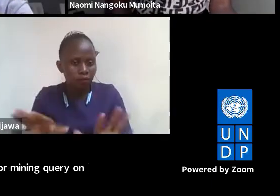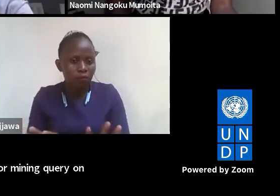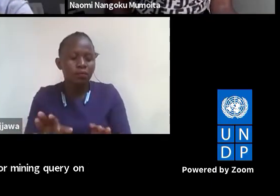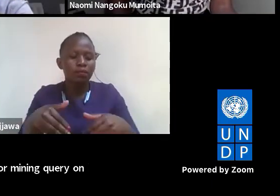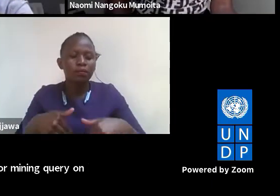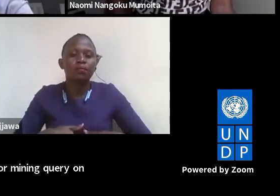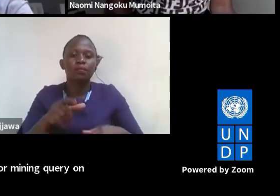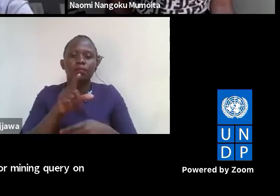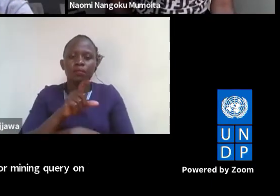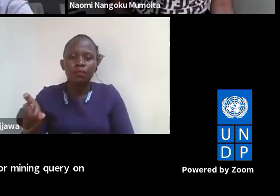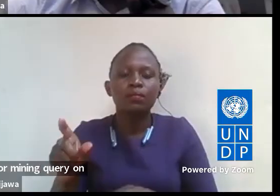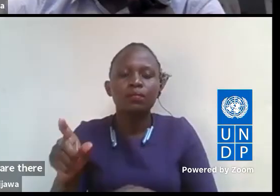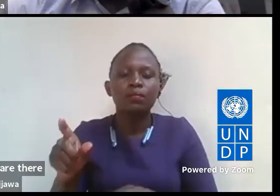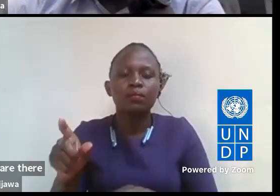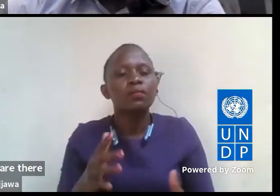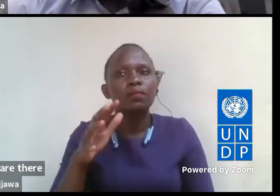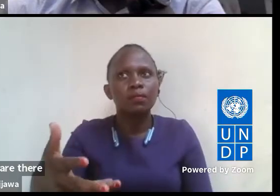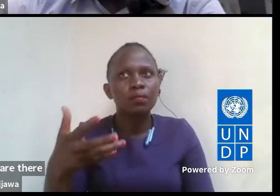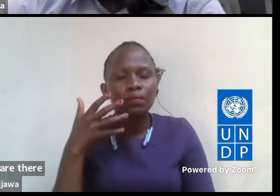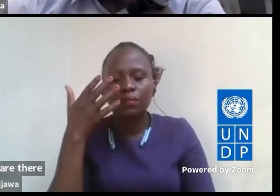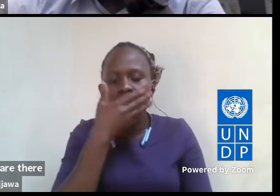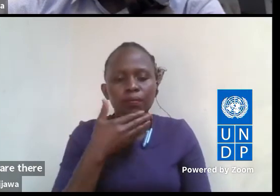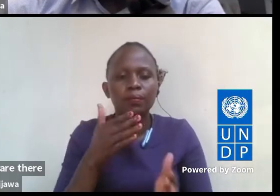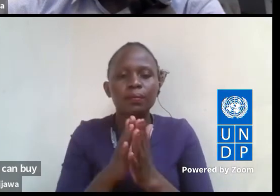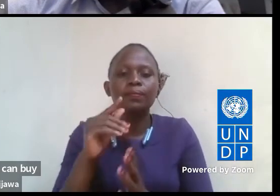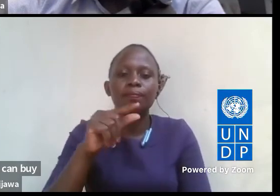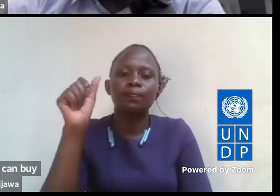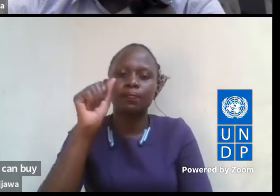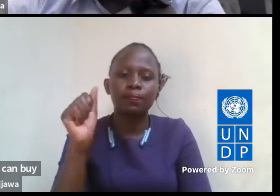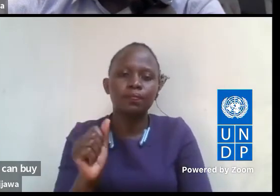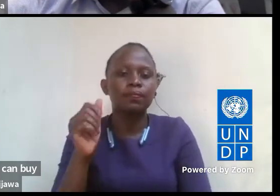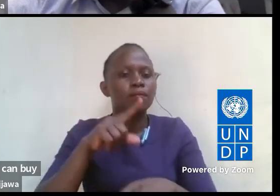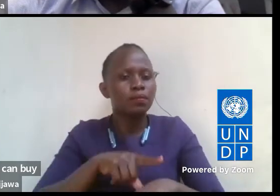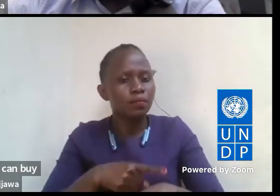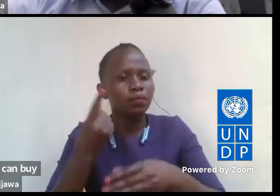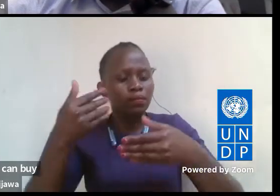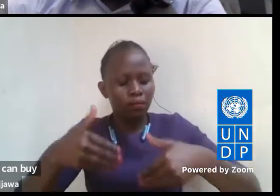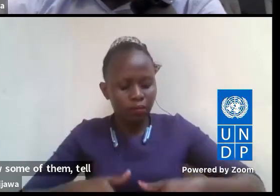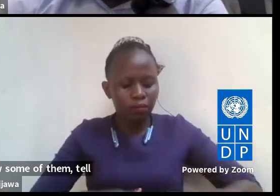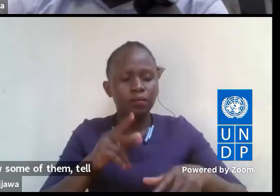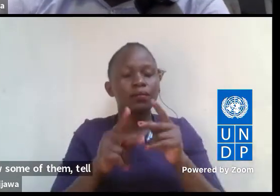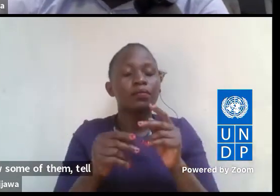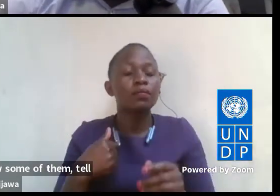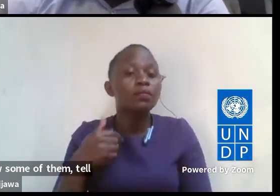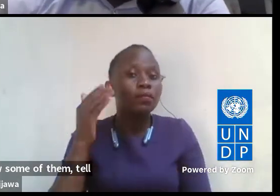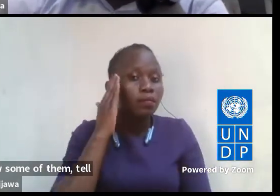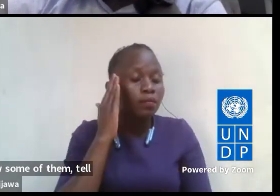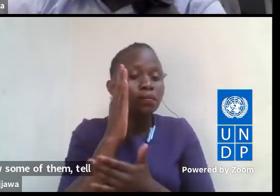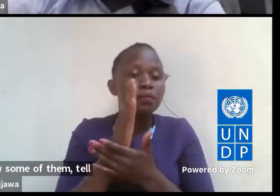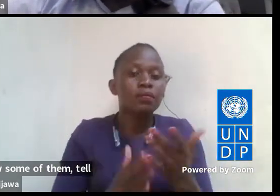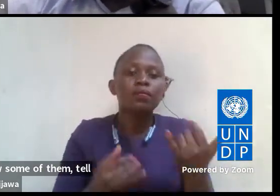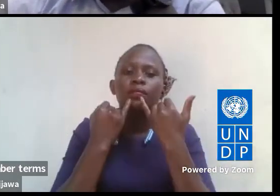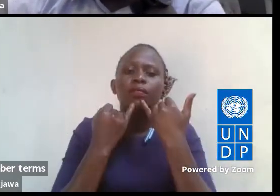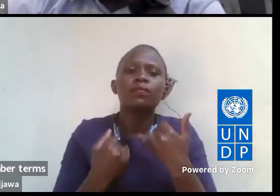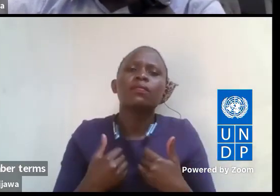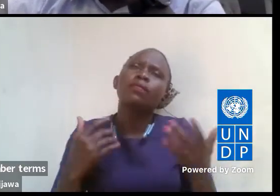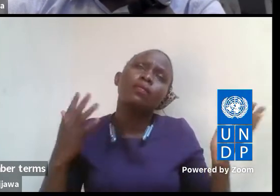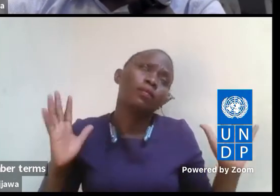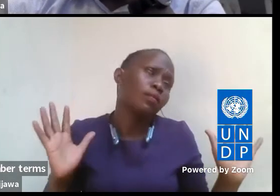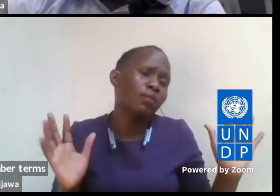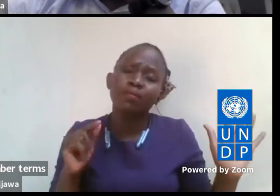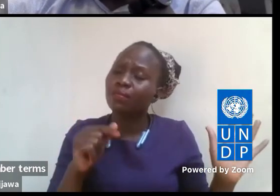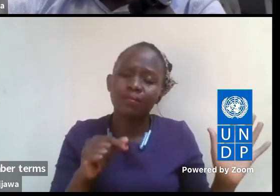are there. So when the young people also can, I know some of them tell me, oh, this Uganda Chamber of Mines and Petroleum is for big people,